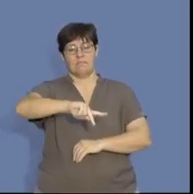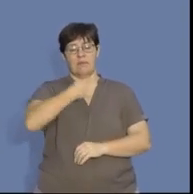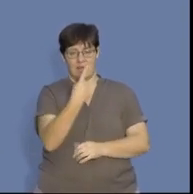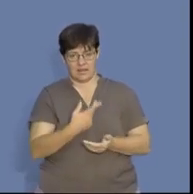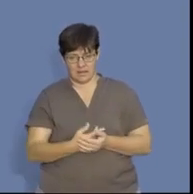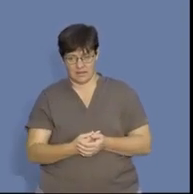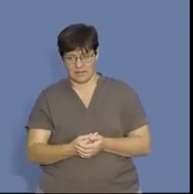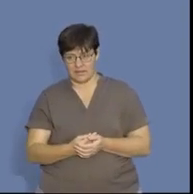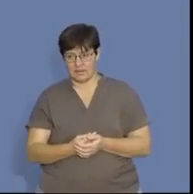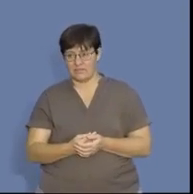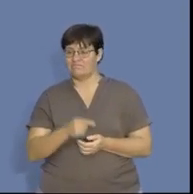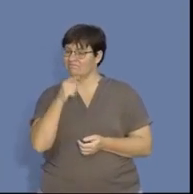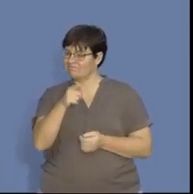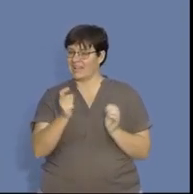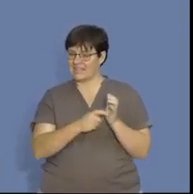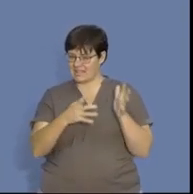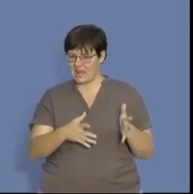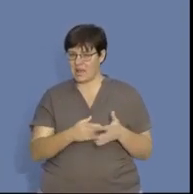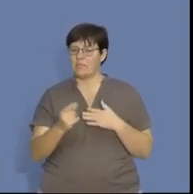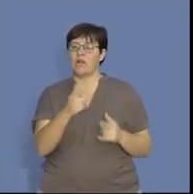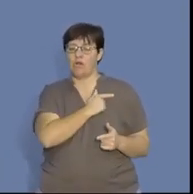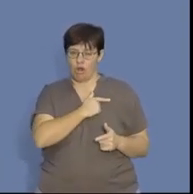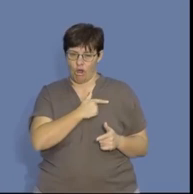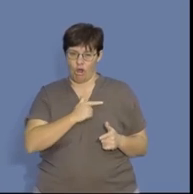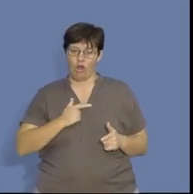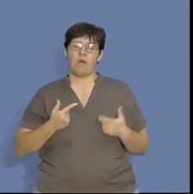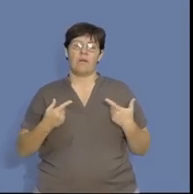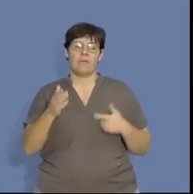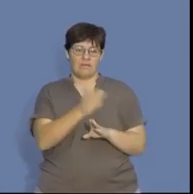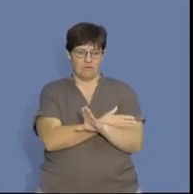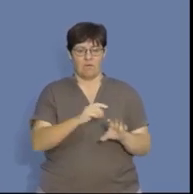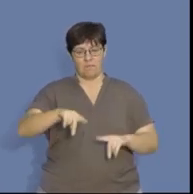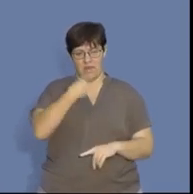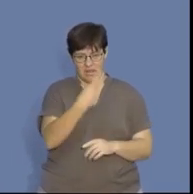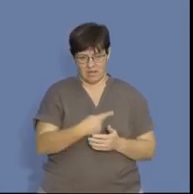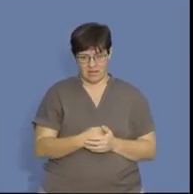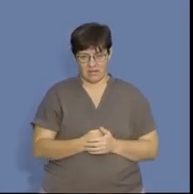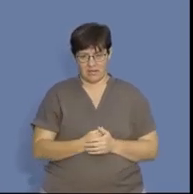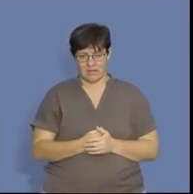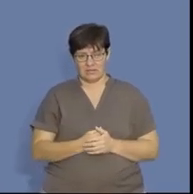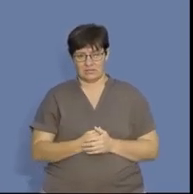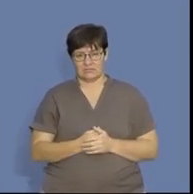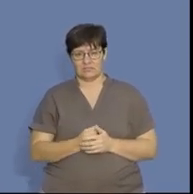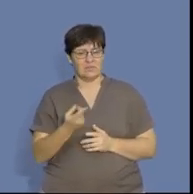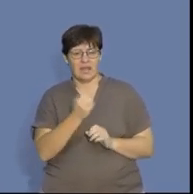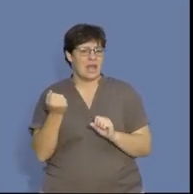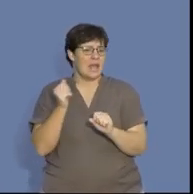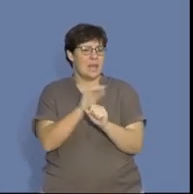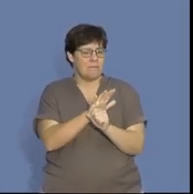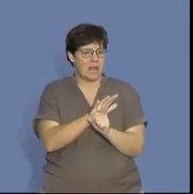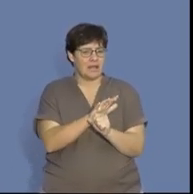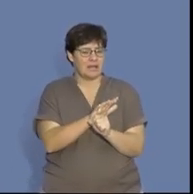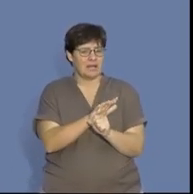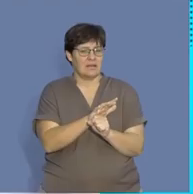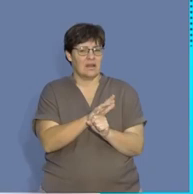pay. So obviously, our debtors are taking longer to pay the business. Now, how does this impact